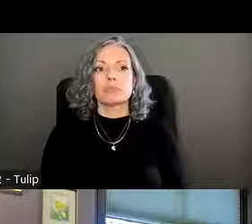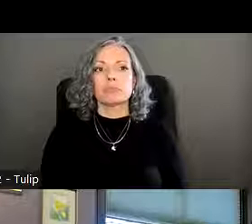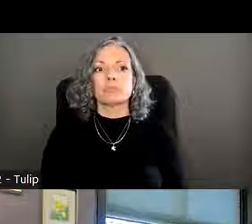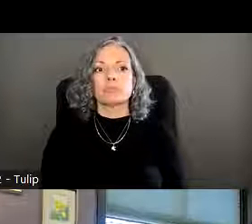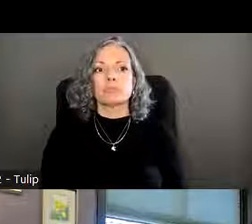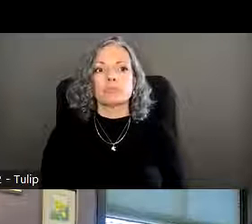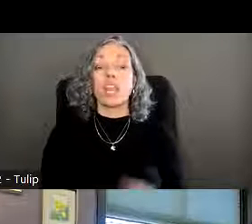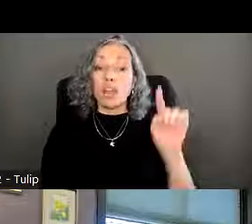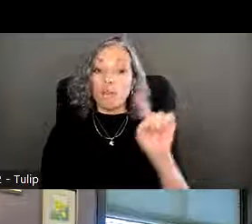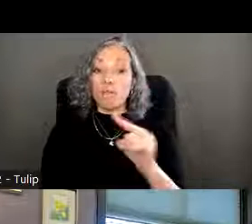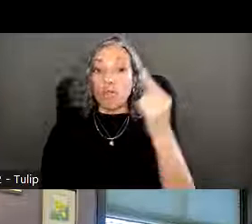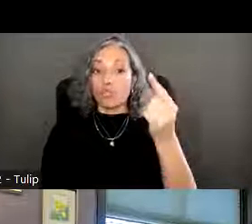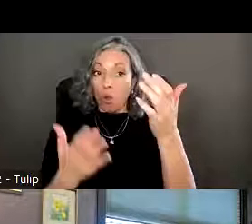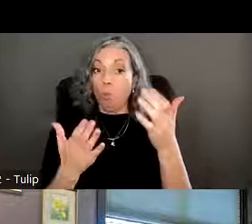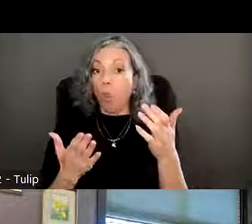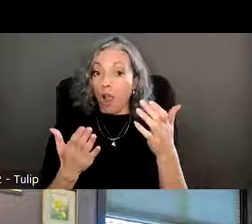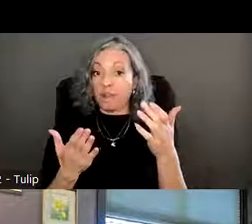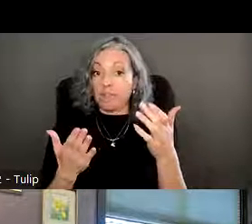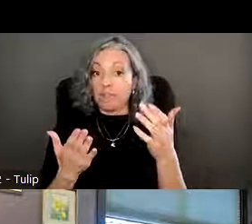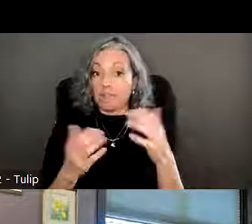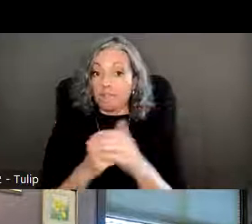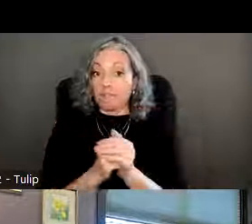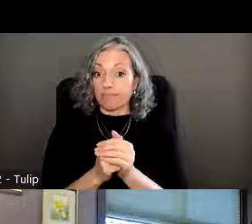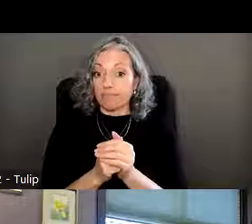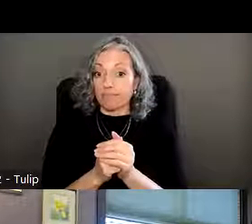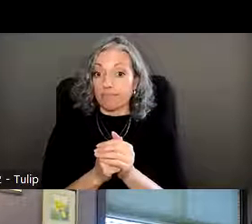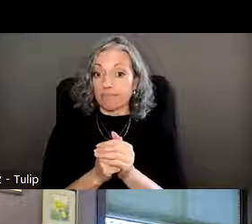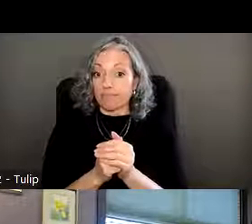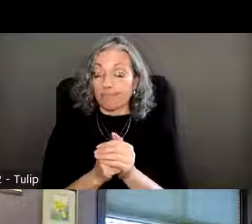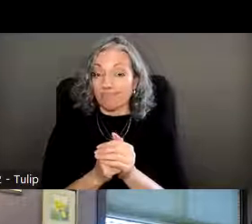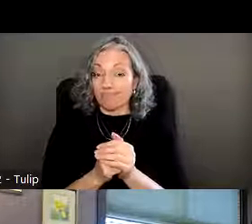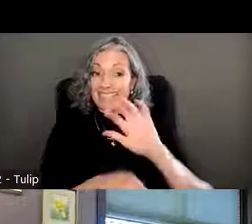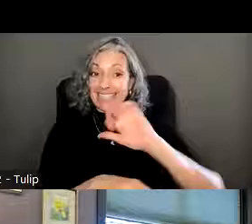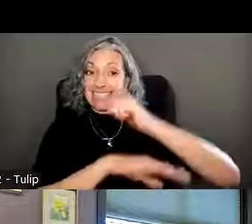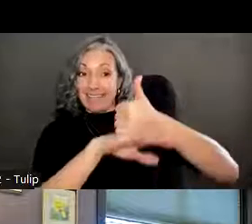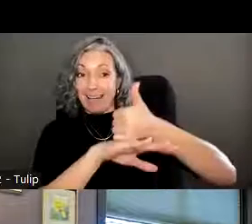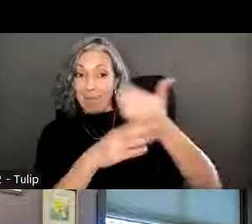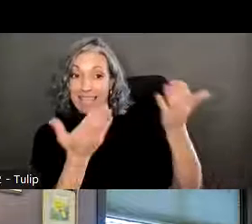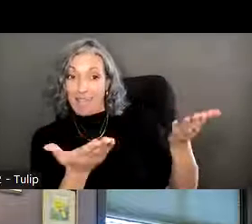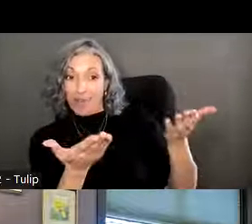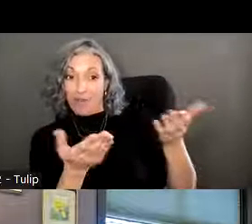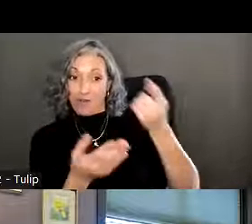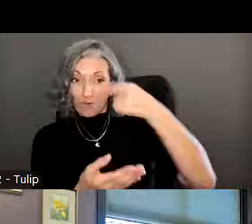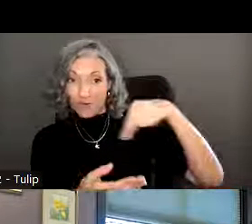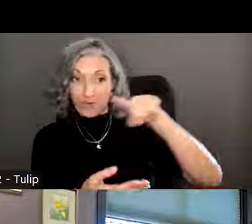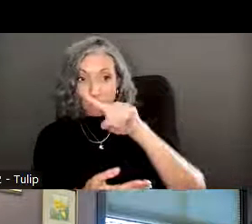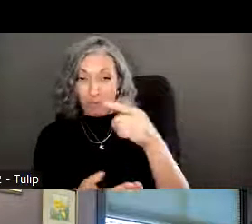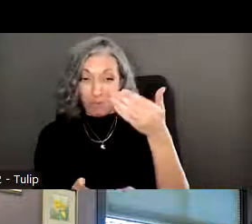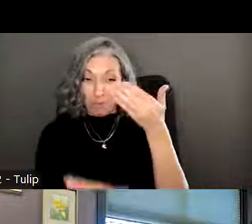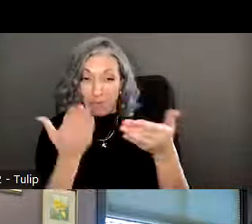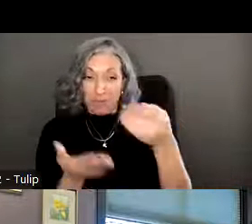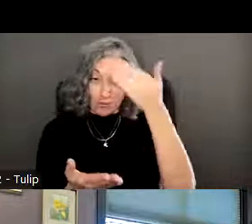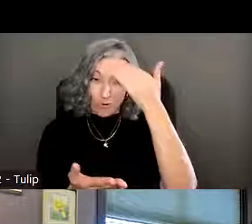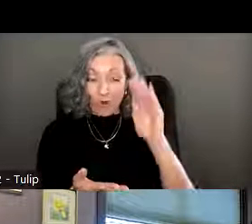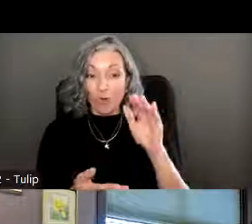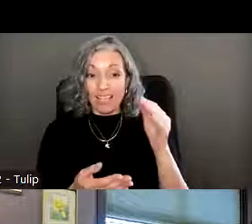So first of all, I just wanted to, ground us in the model of, for those of you who may not know, these are